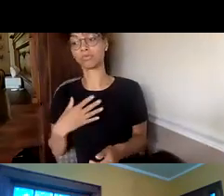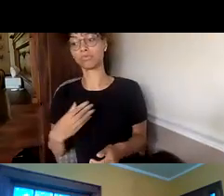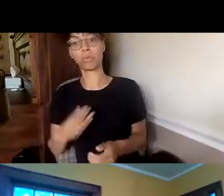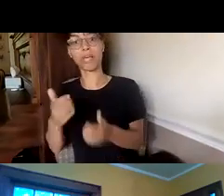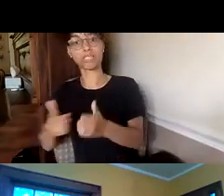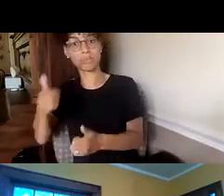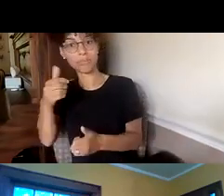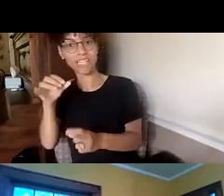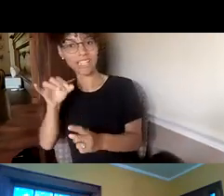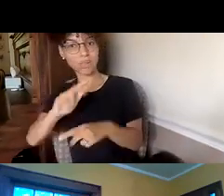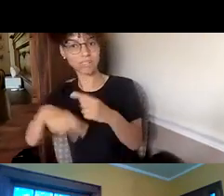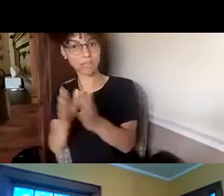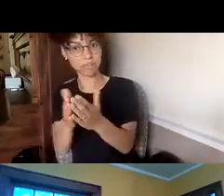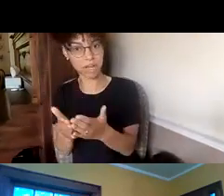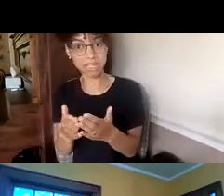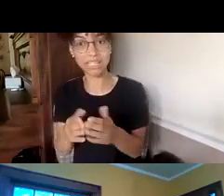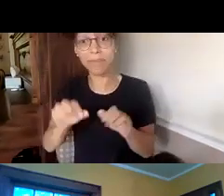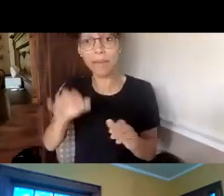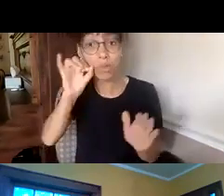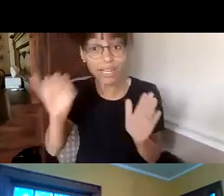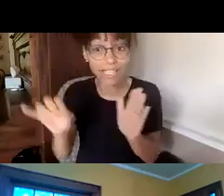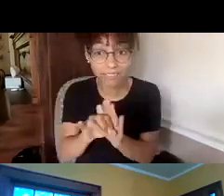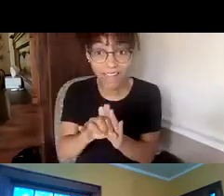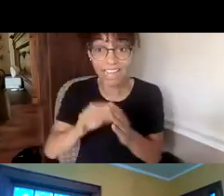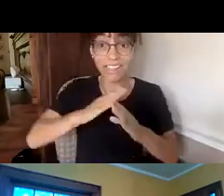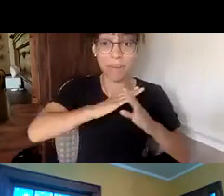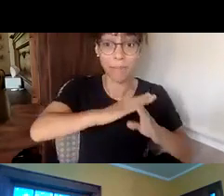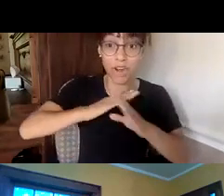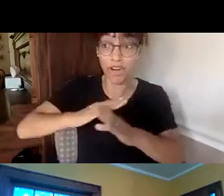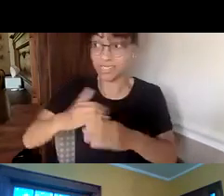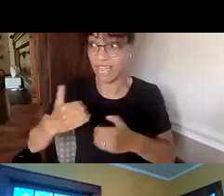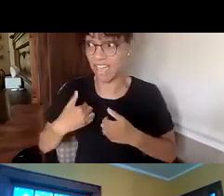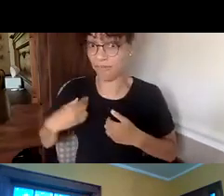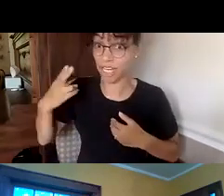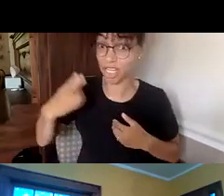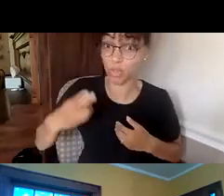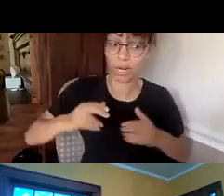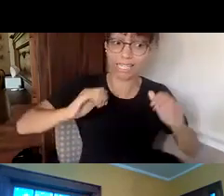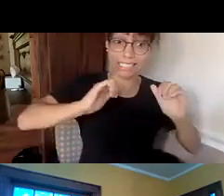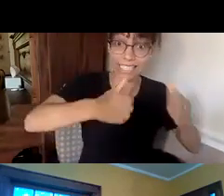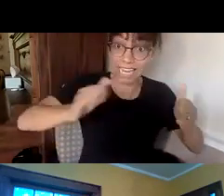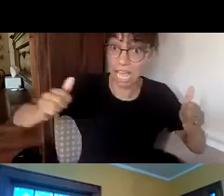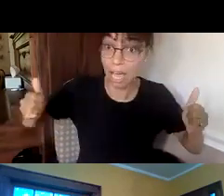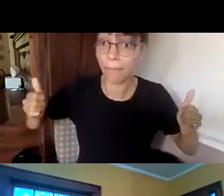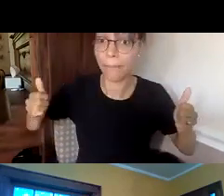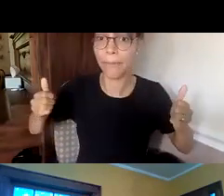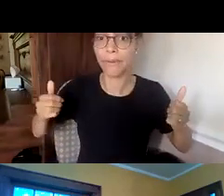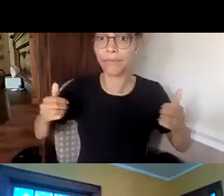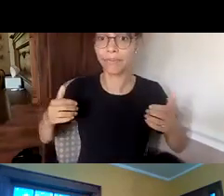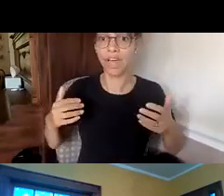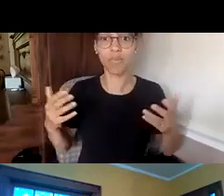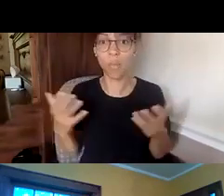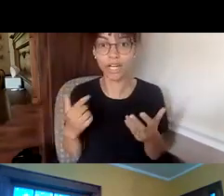to identify the barriers that have been put in place of what we learn